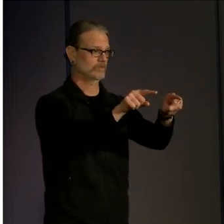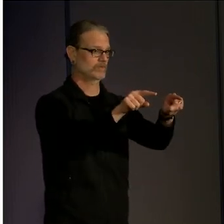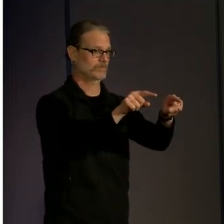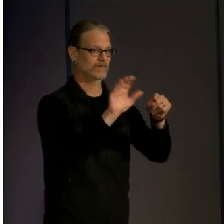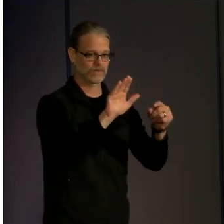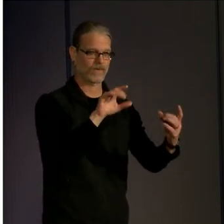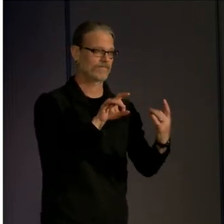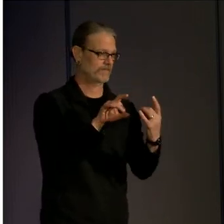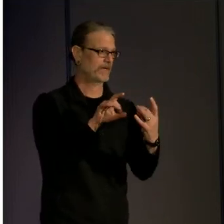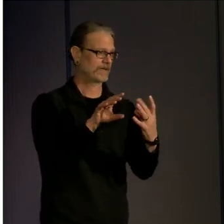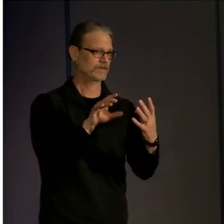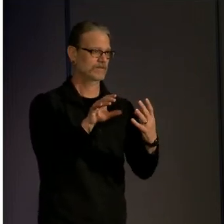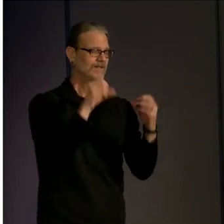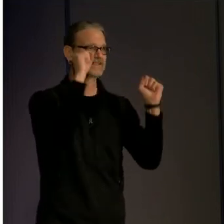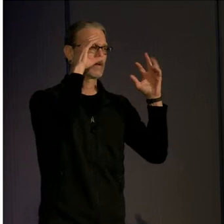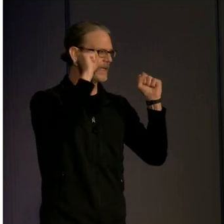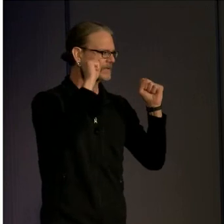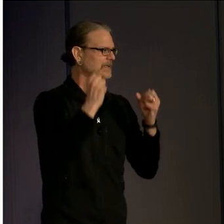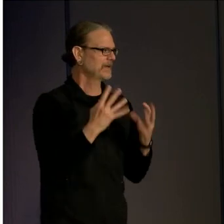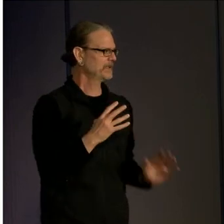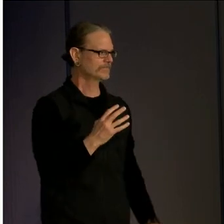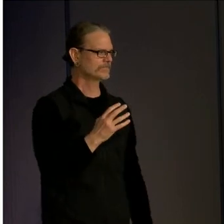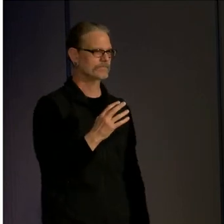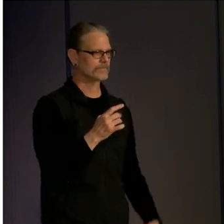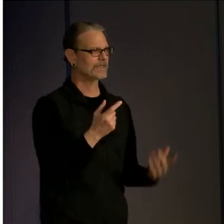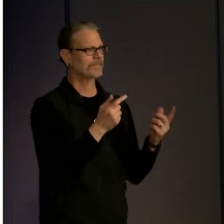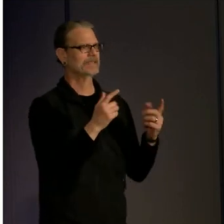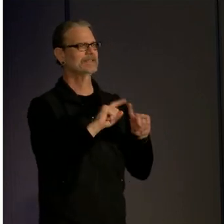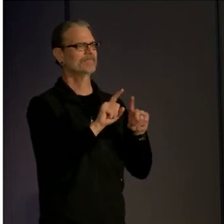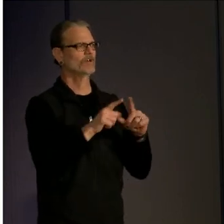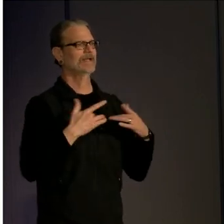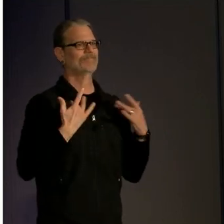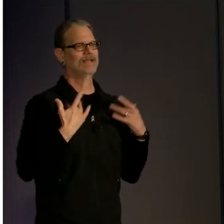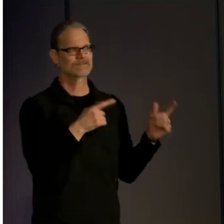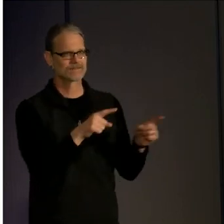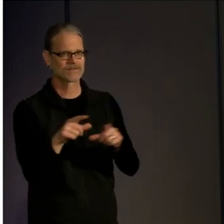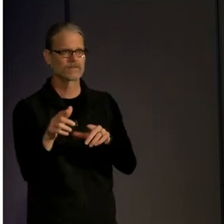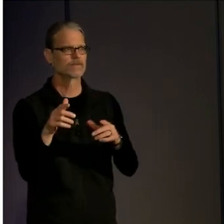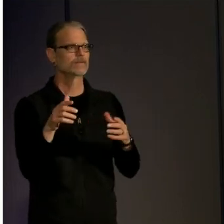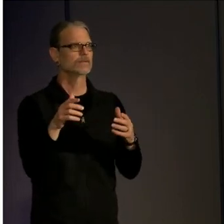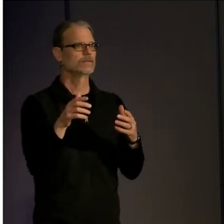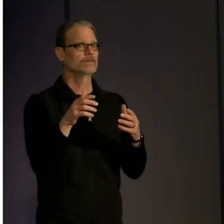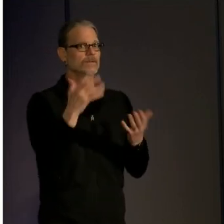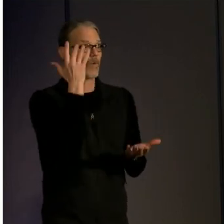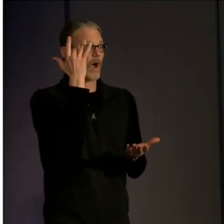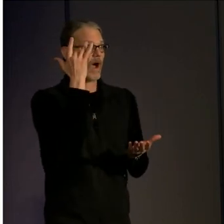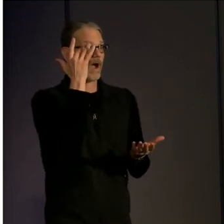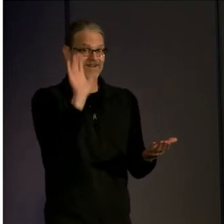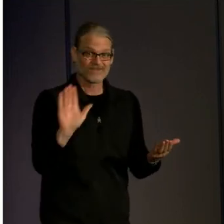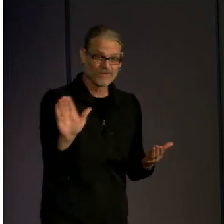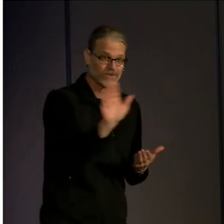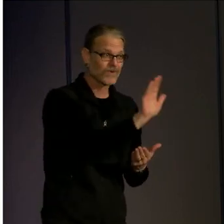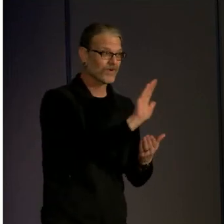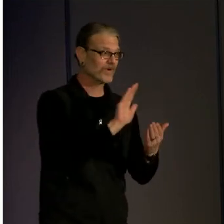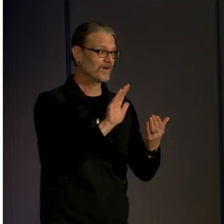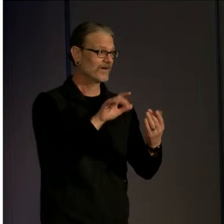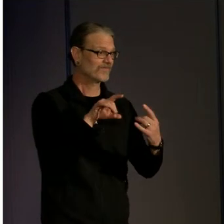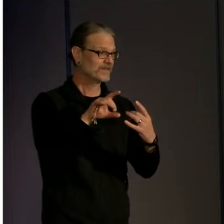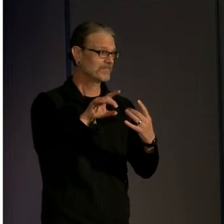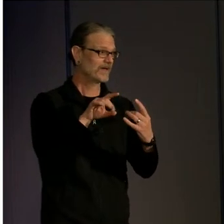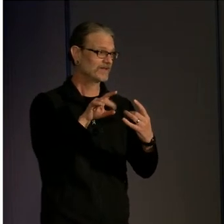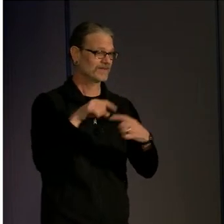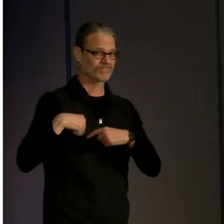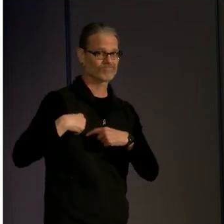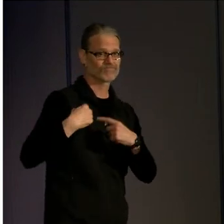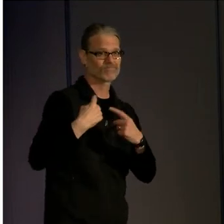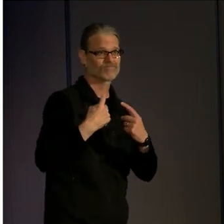social events and new things have appeared this year. A lot of that is because of the feedback we've gotten, you